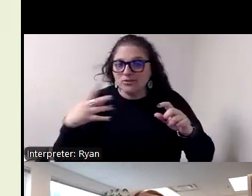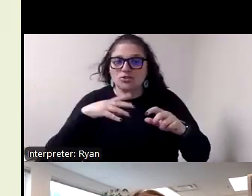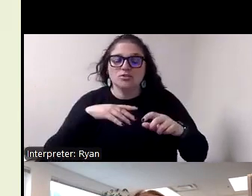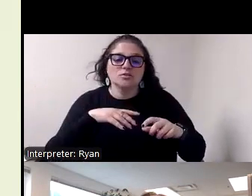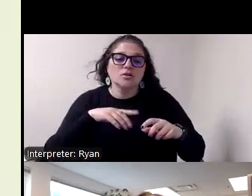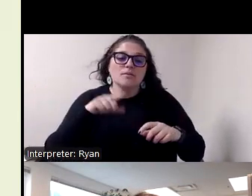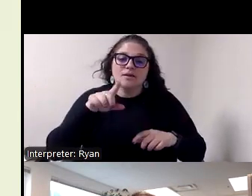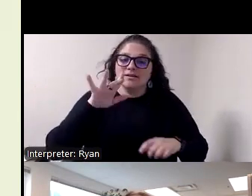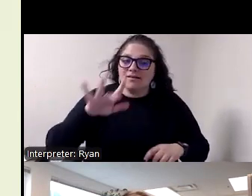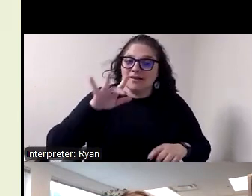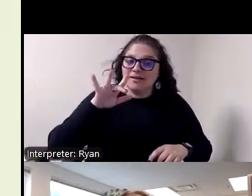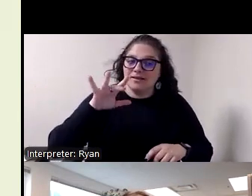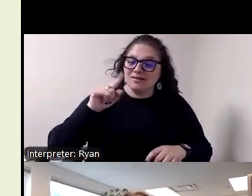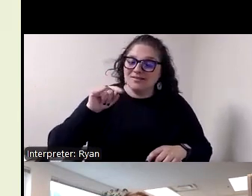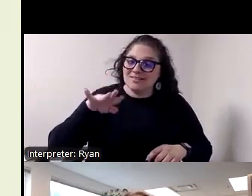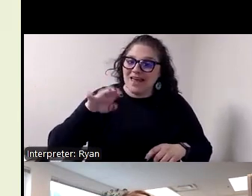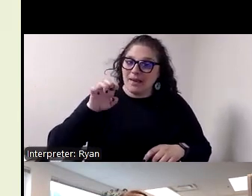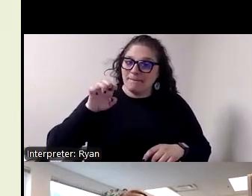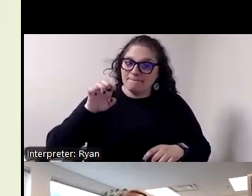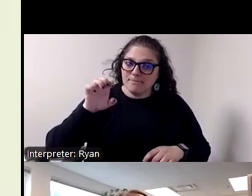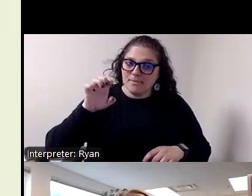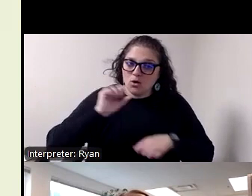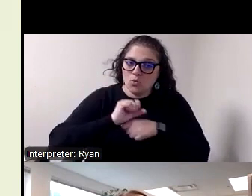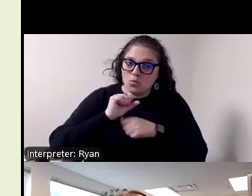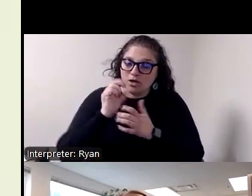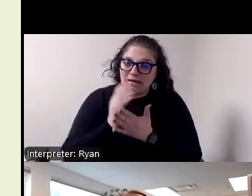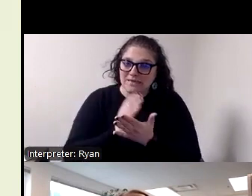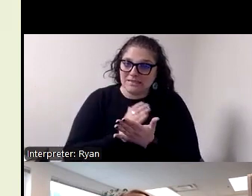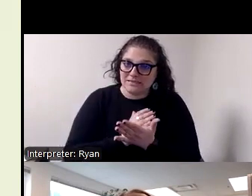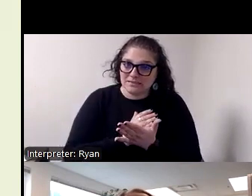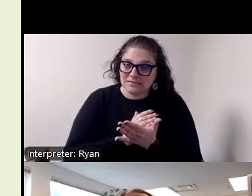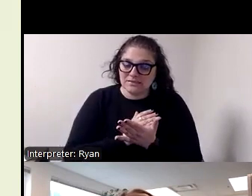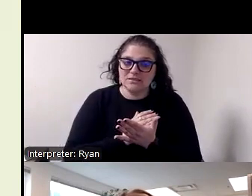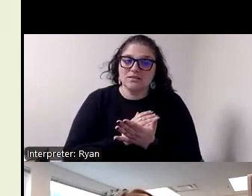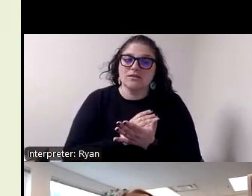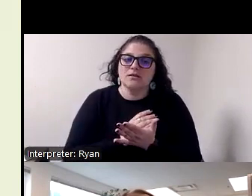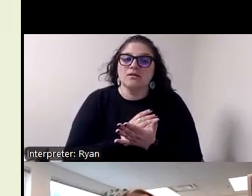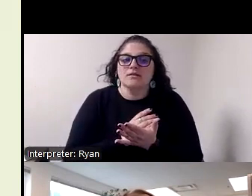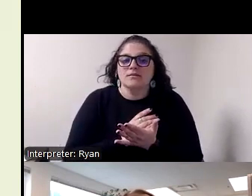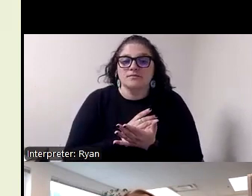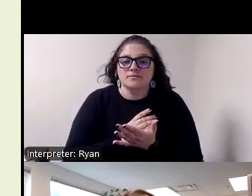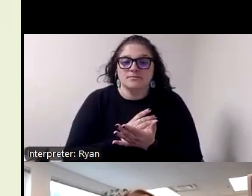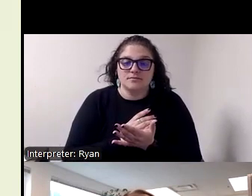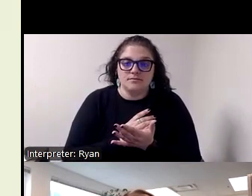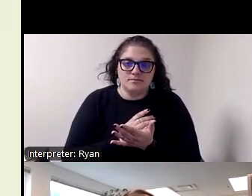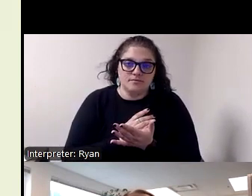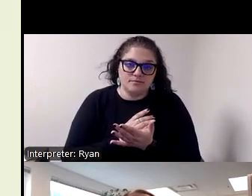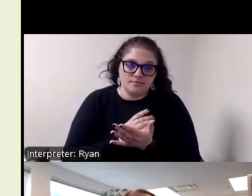but you're going to want to click on time work list. And this is going to take you to the work list that your staff's timesheets are in.